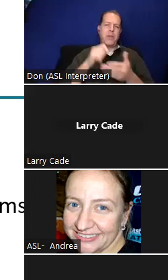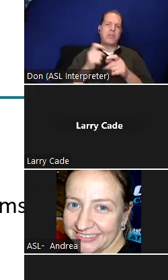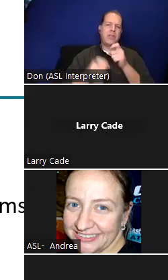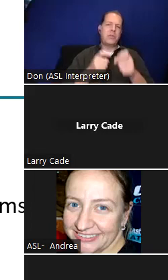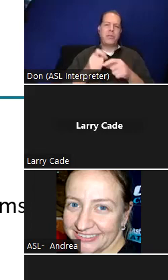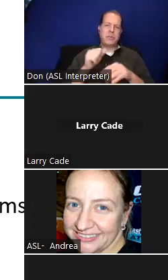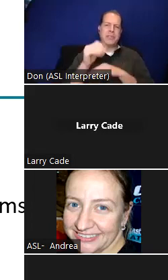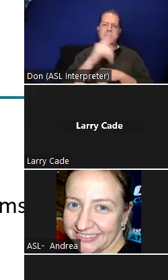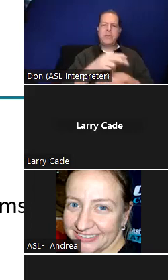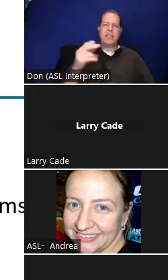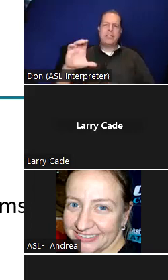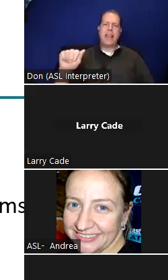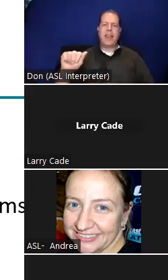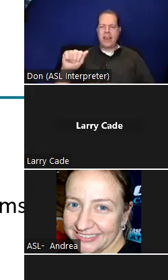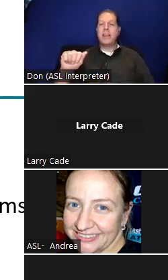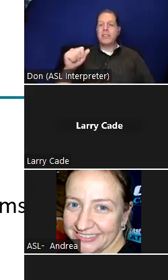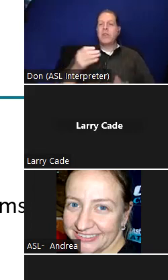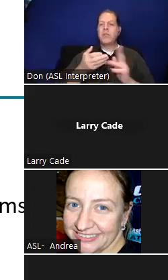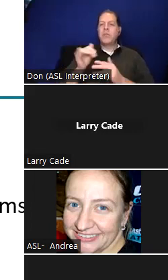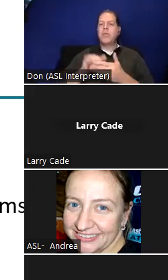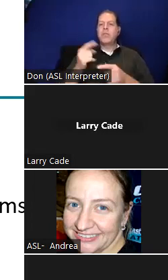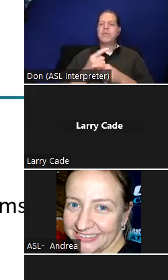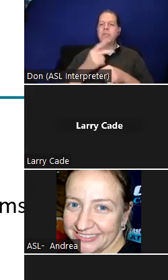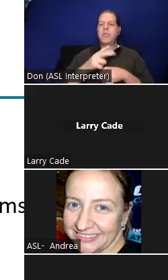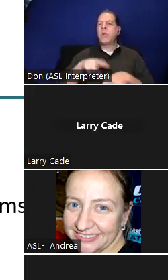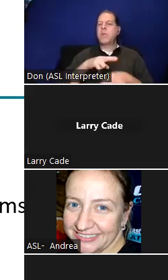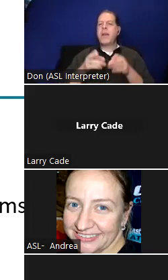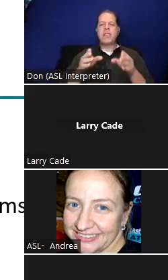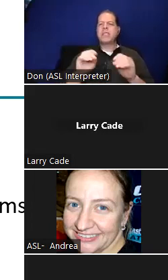sent to the HCA. So through your normal methods, nothing's changing there.